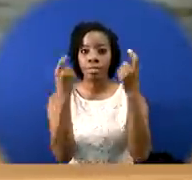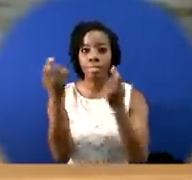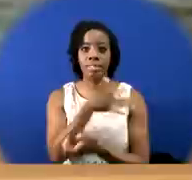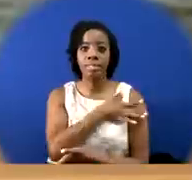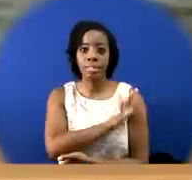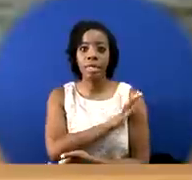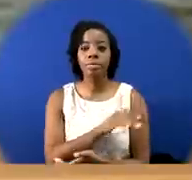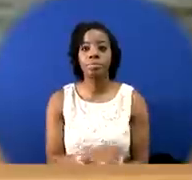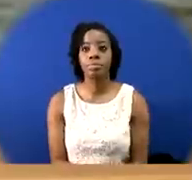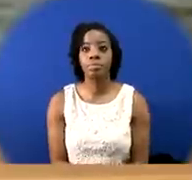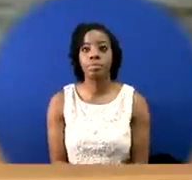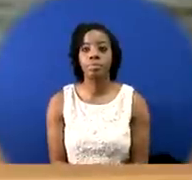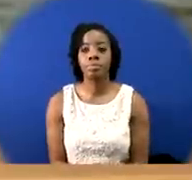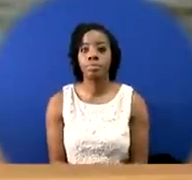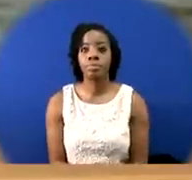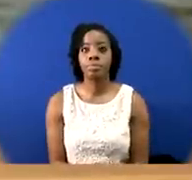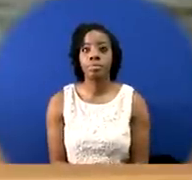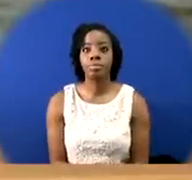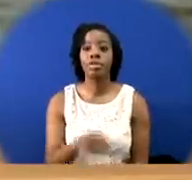yeah.